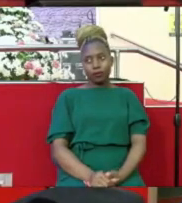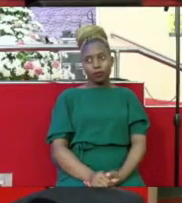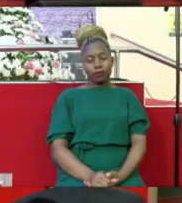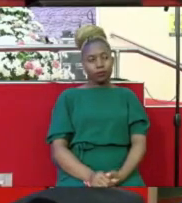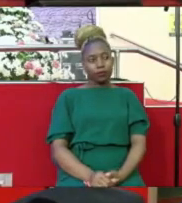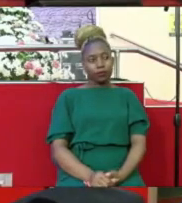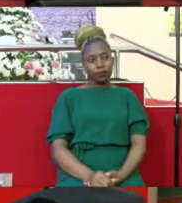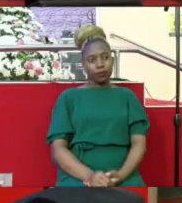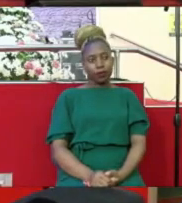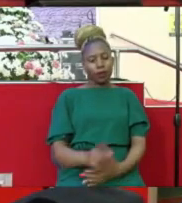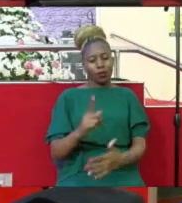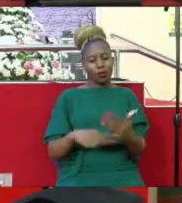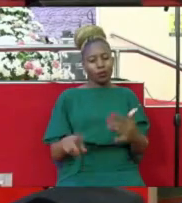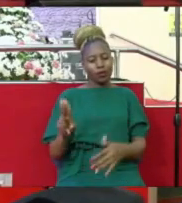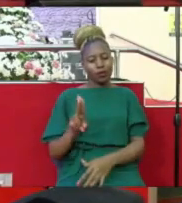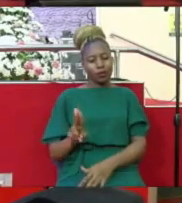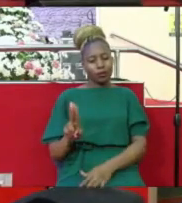What's the use?